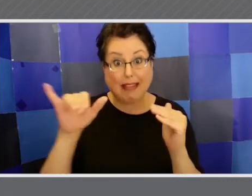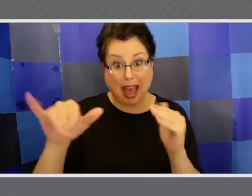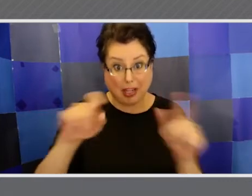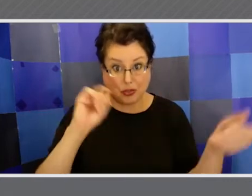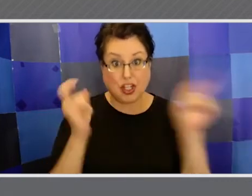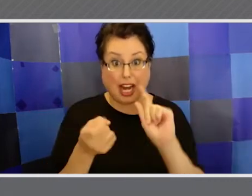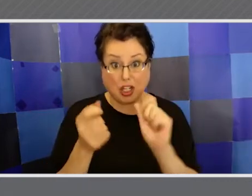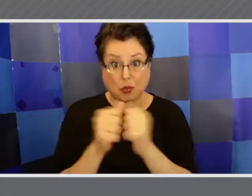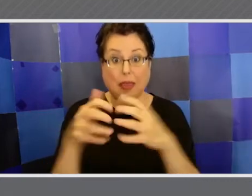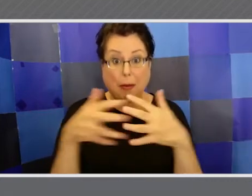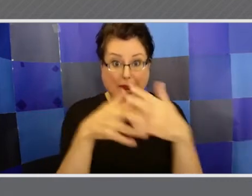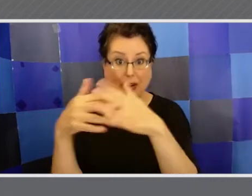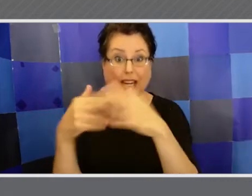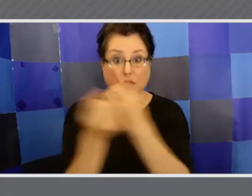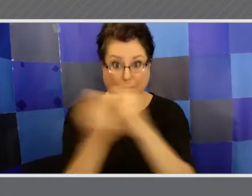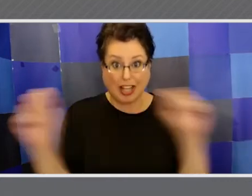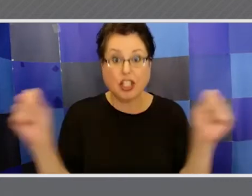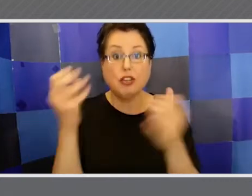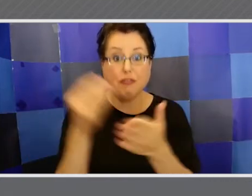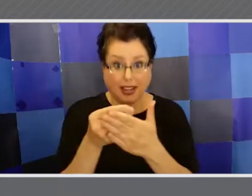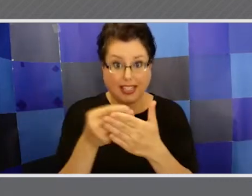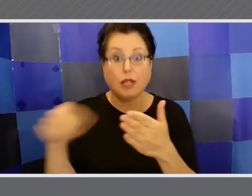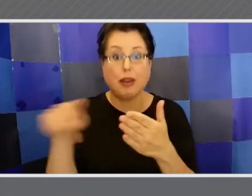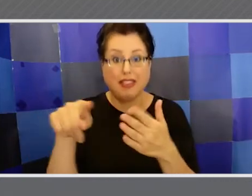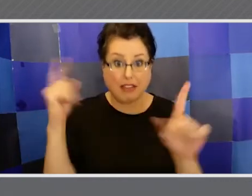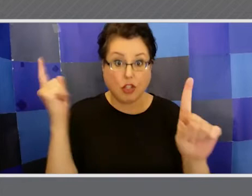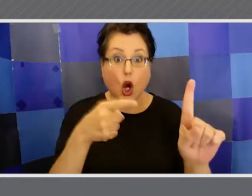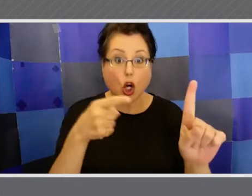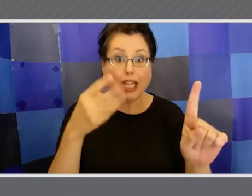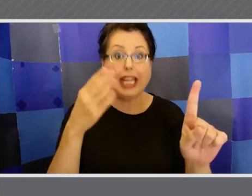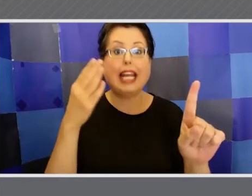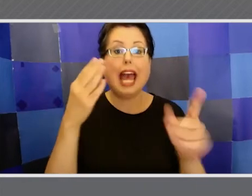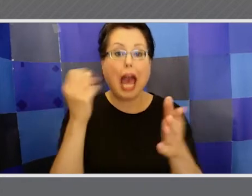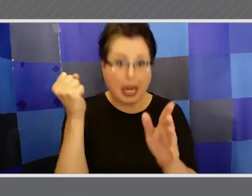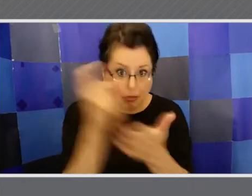Rescue funding once they've been targeted and approved.